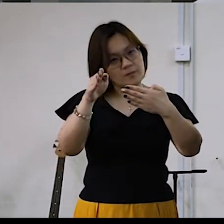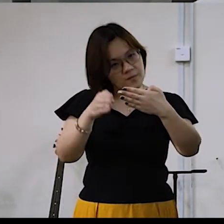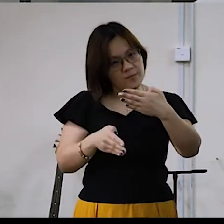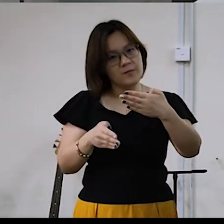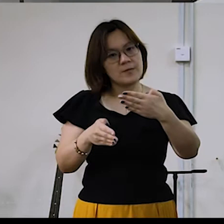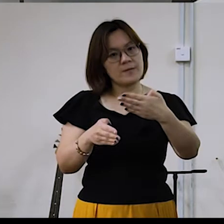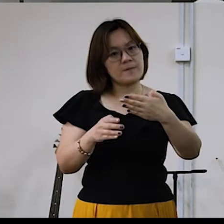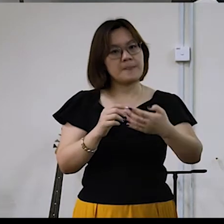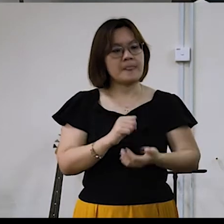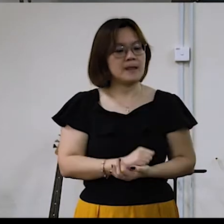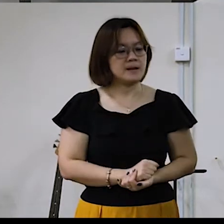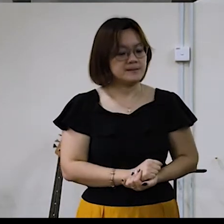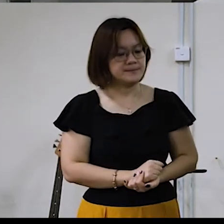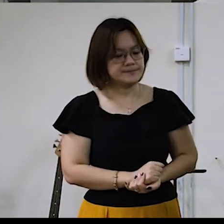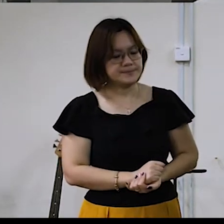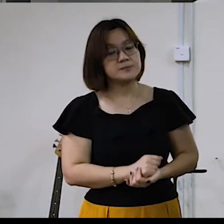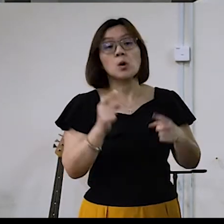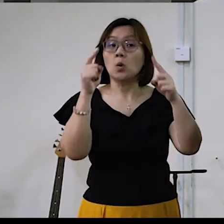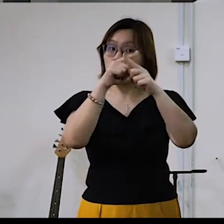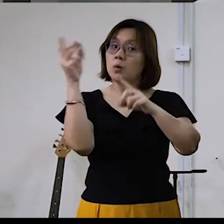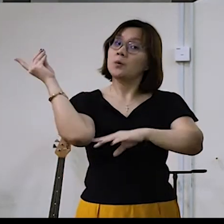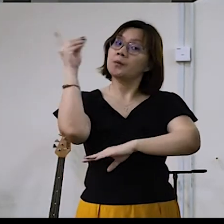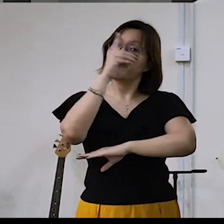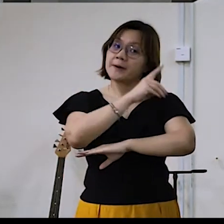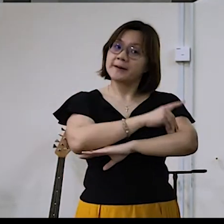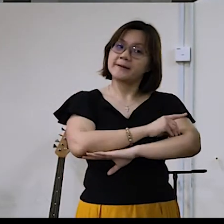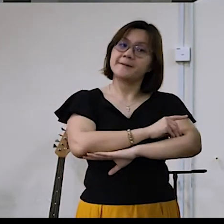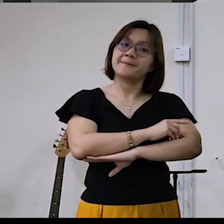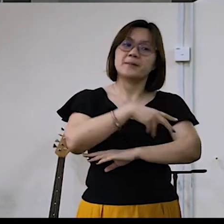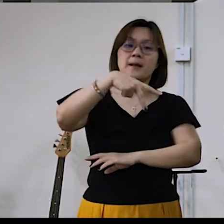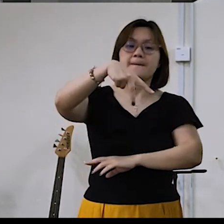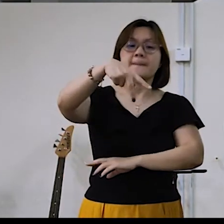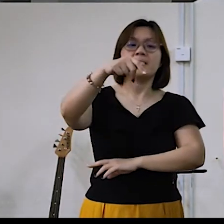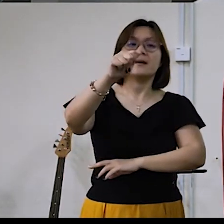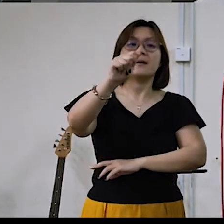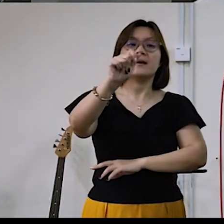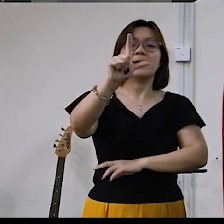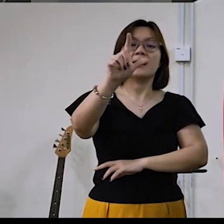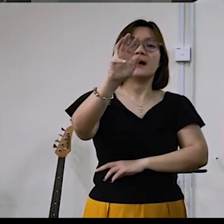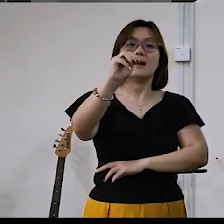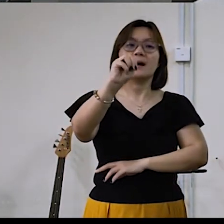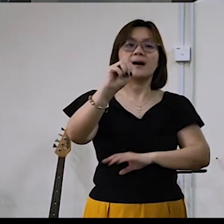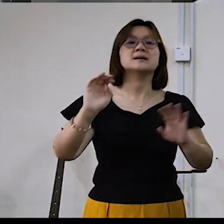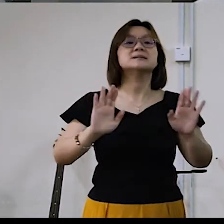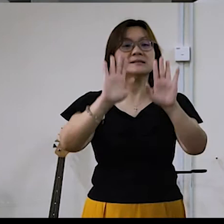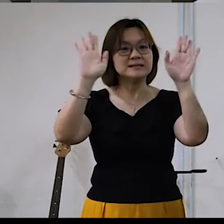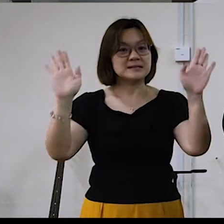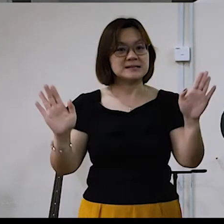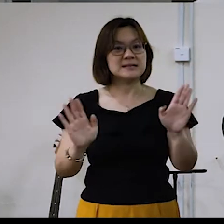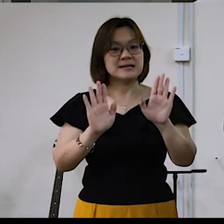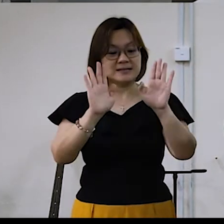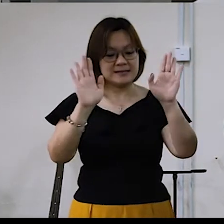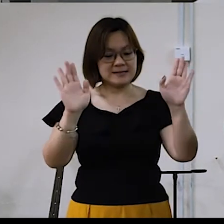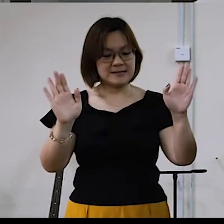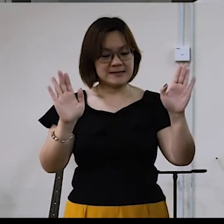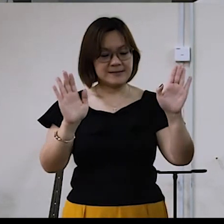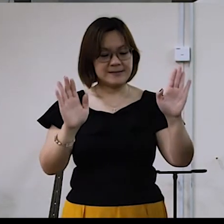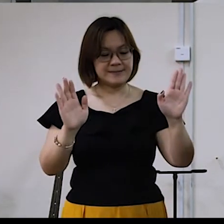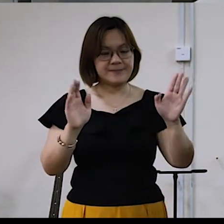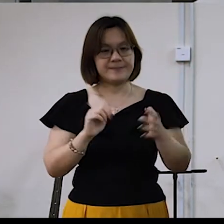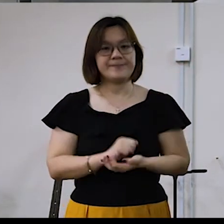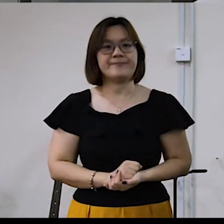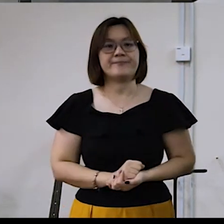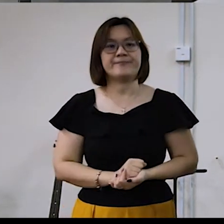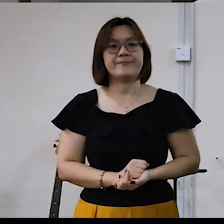see all the palms. So it's like first day of Lent all the way to 40 days of Lent. It's called the